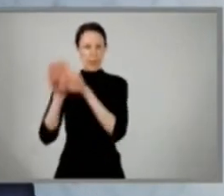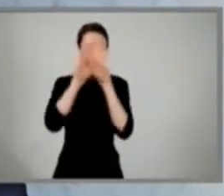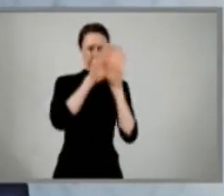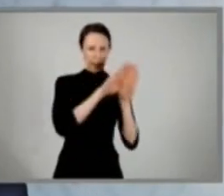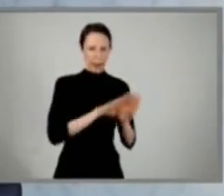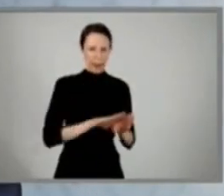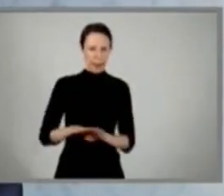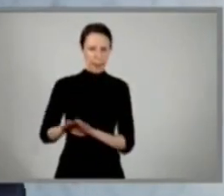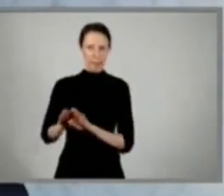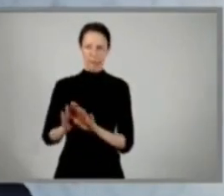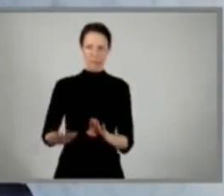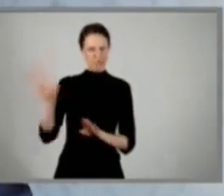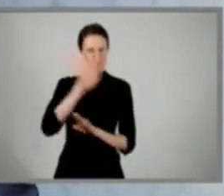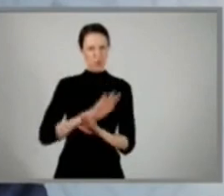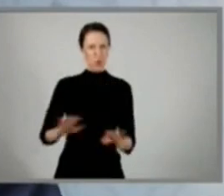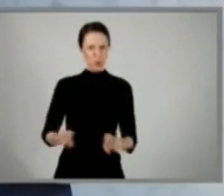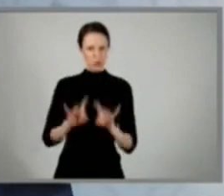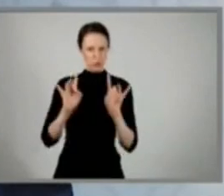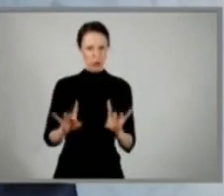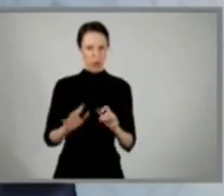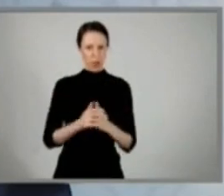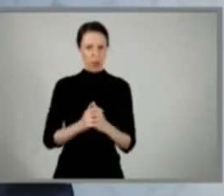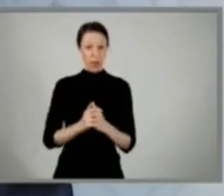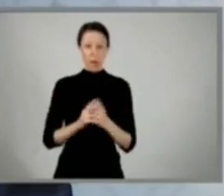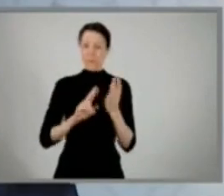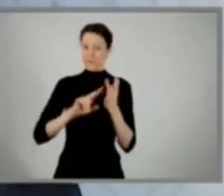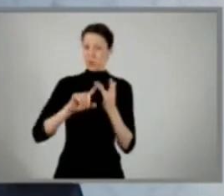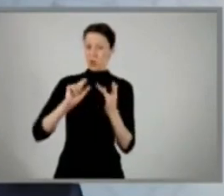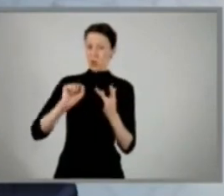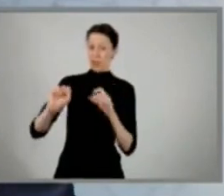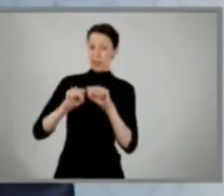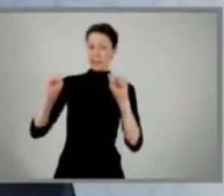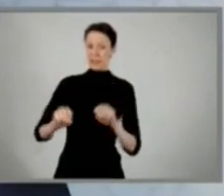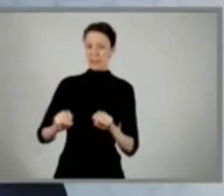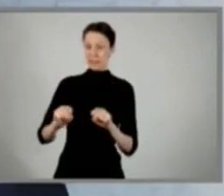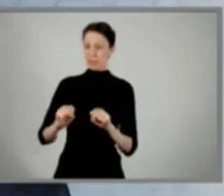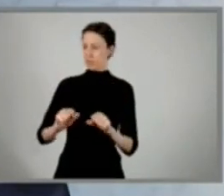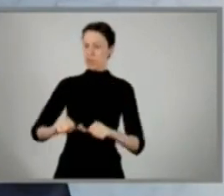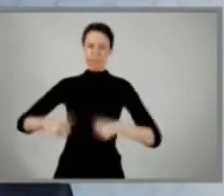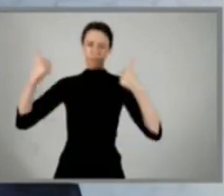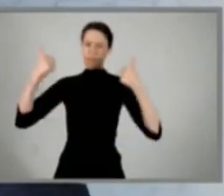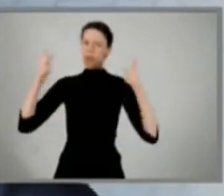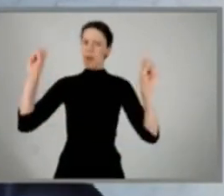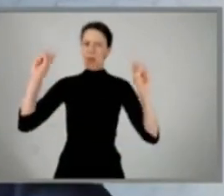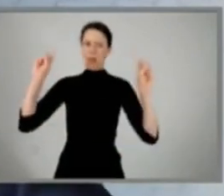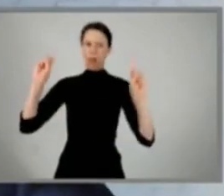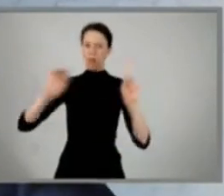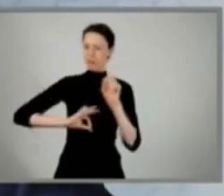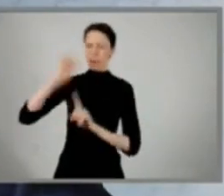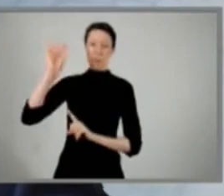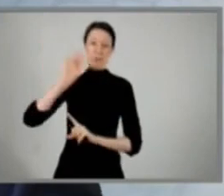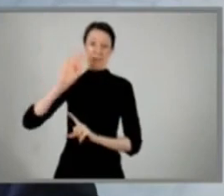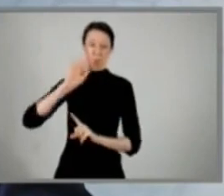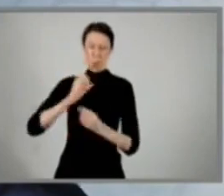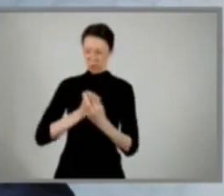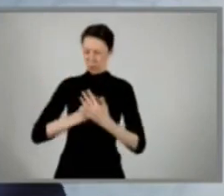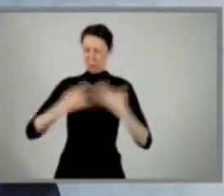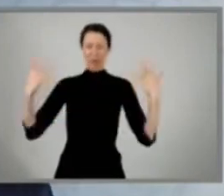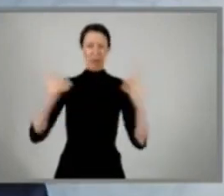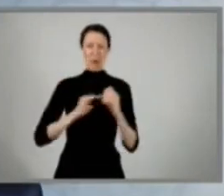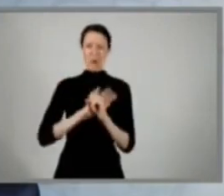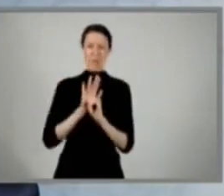tell you that the Victorian system is really working quite well now. It's obviously was under incredible stress and not working well